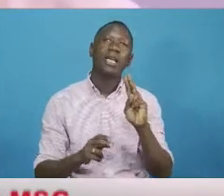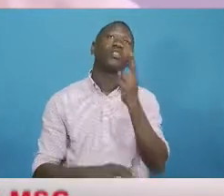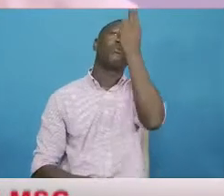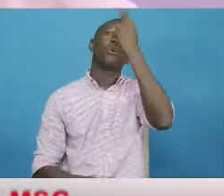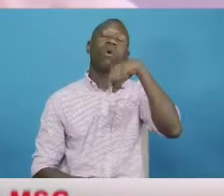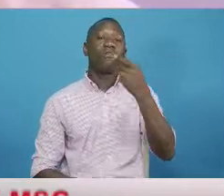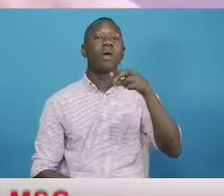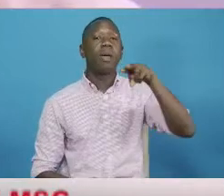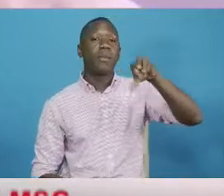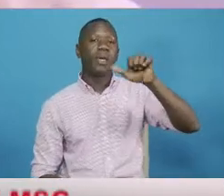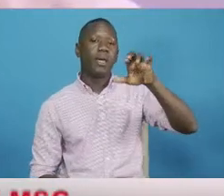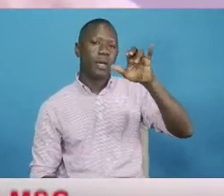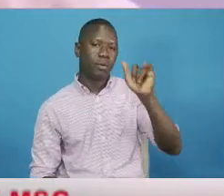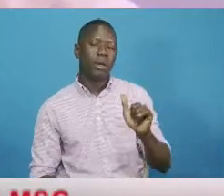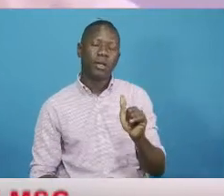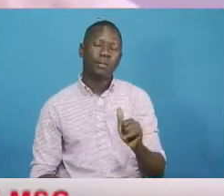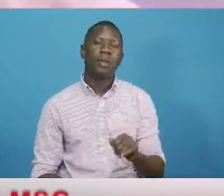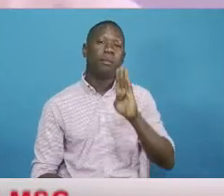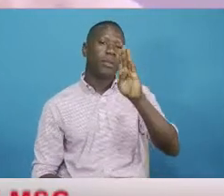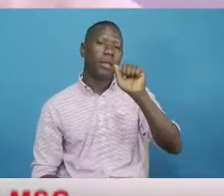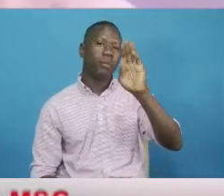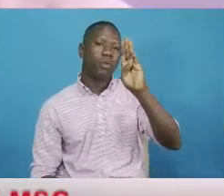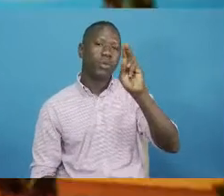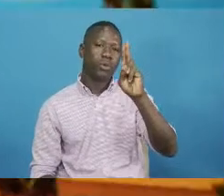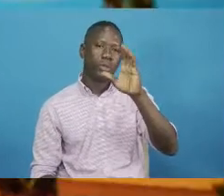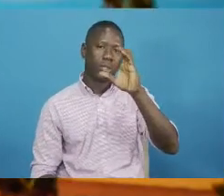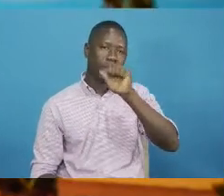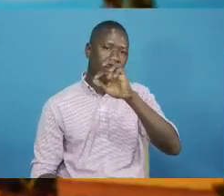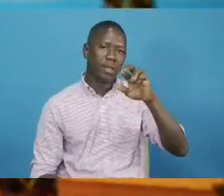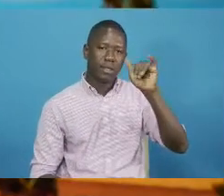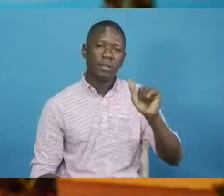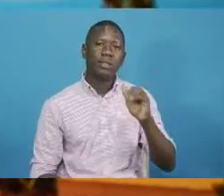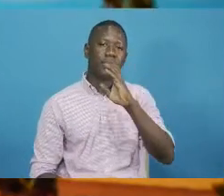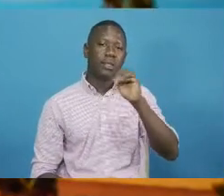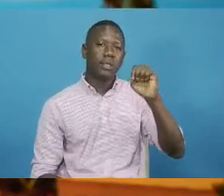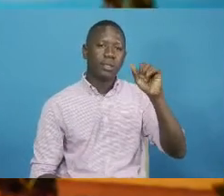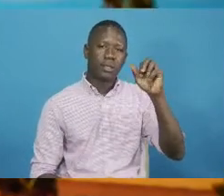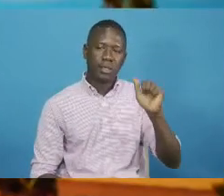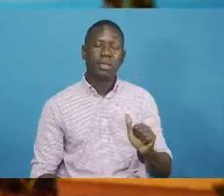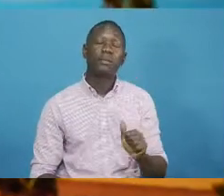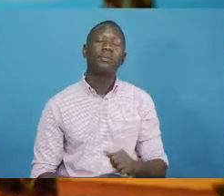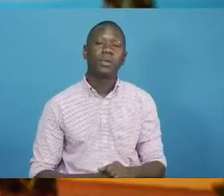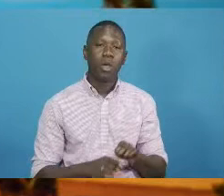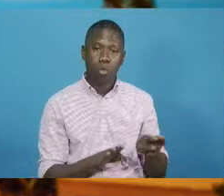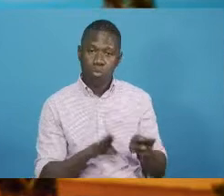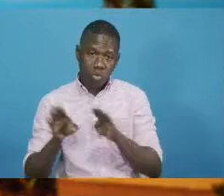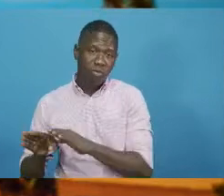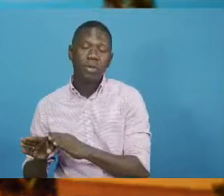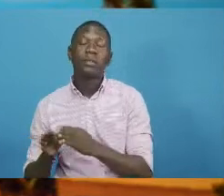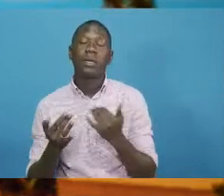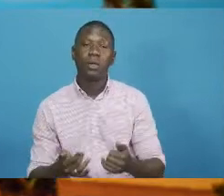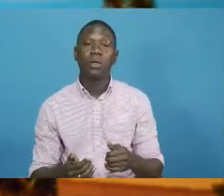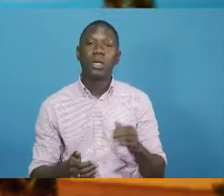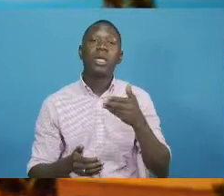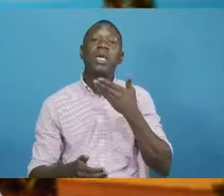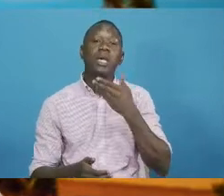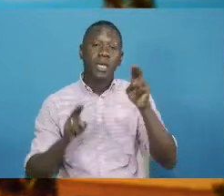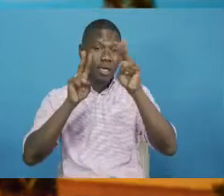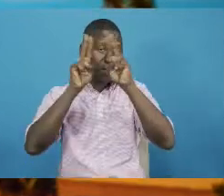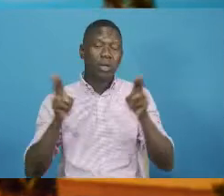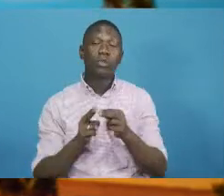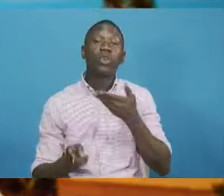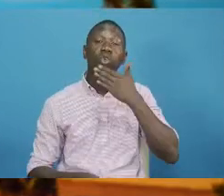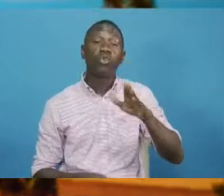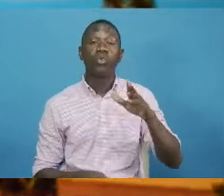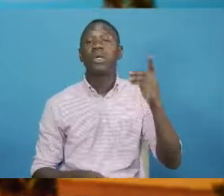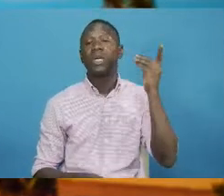Mary. Babukar Sise, QTV News. Moving on, International Youth Day is celebrated annually on